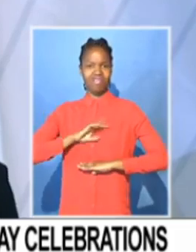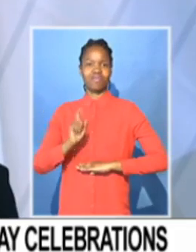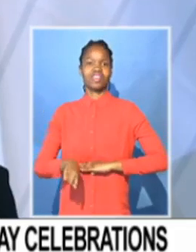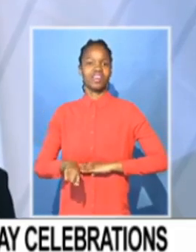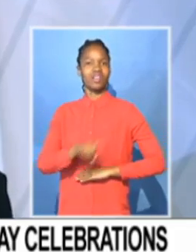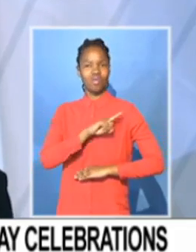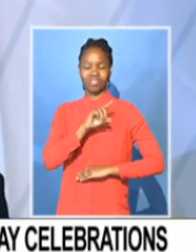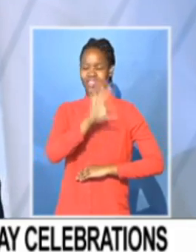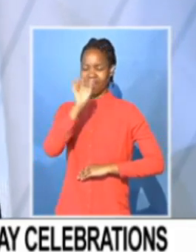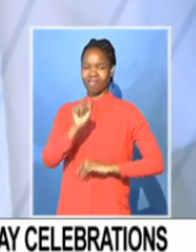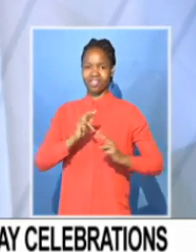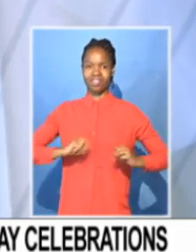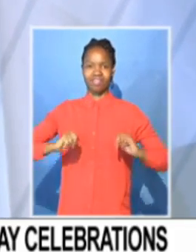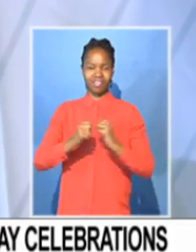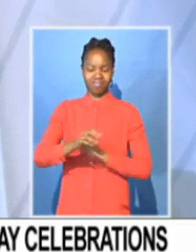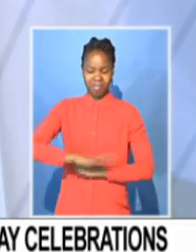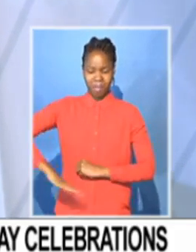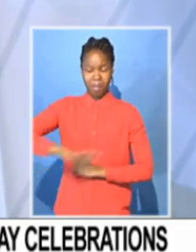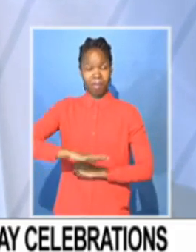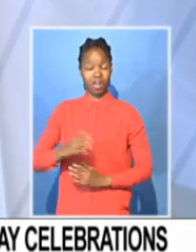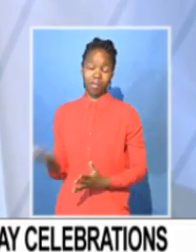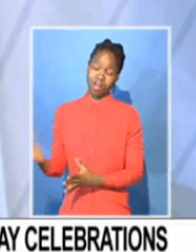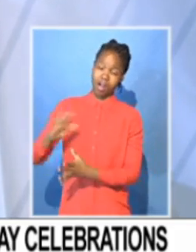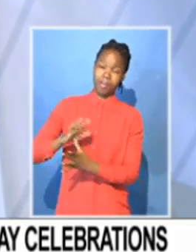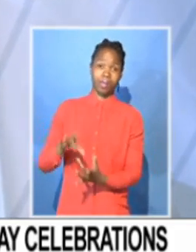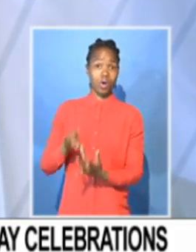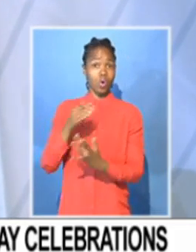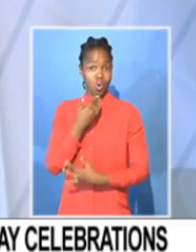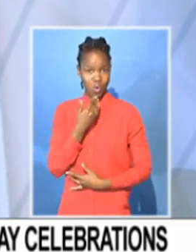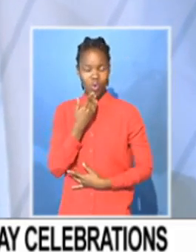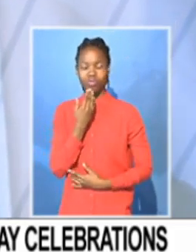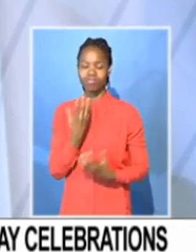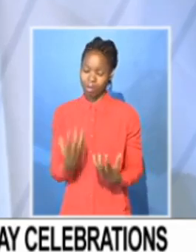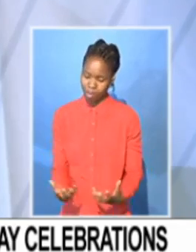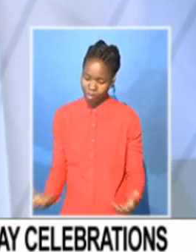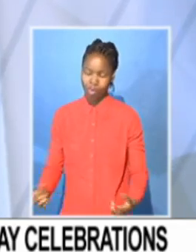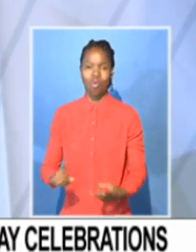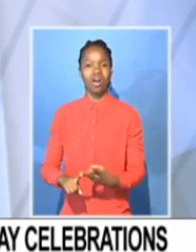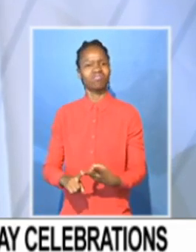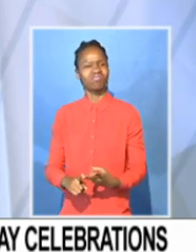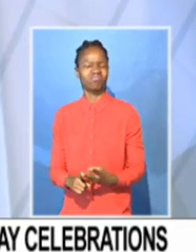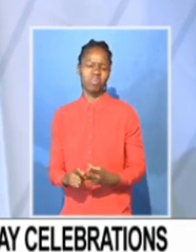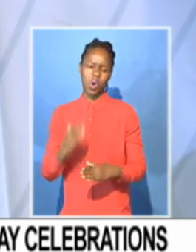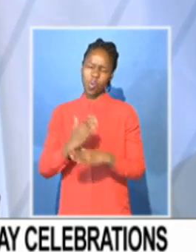the country, especially the poor and the working class.